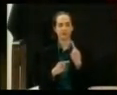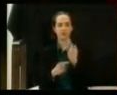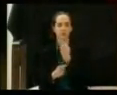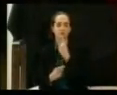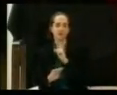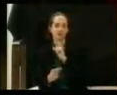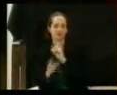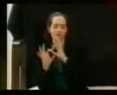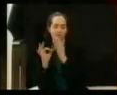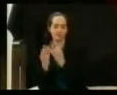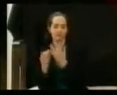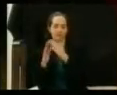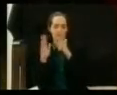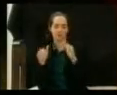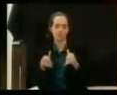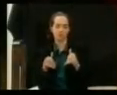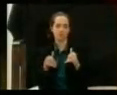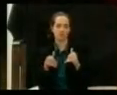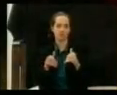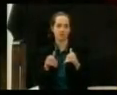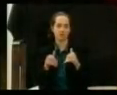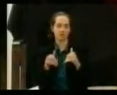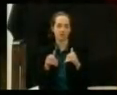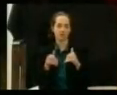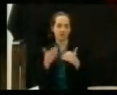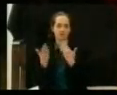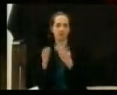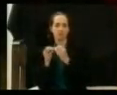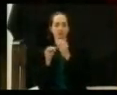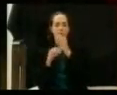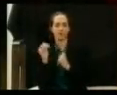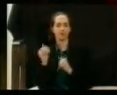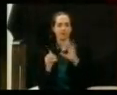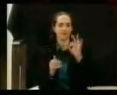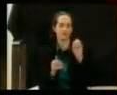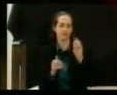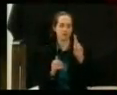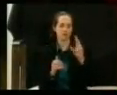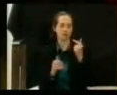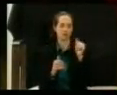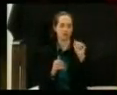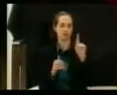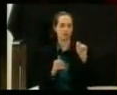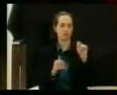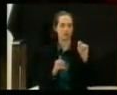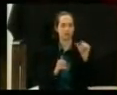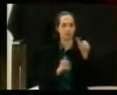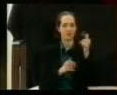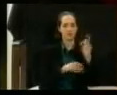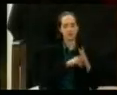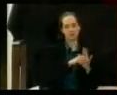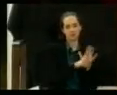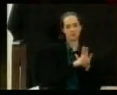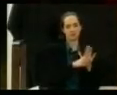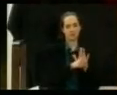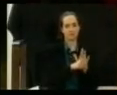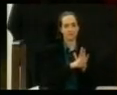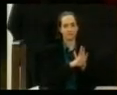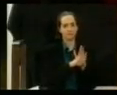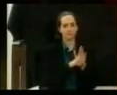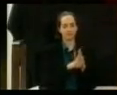Gibbs has surpassed that of the Farragut and Hardin Valley areas. Adrian Burnett, if we did get a new school,